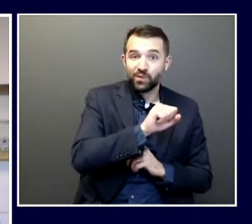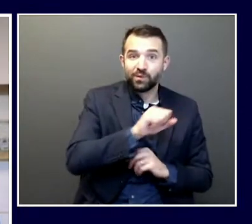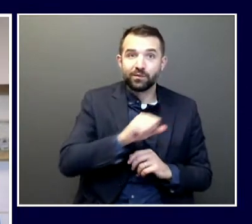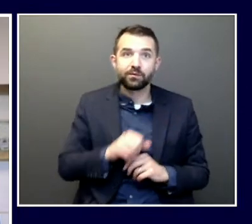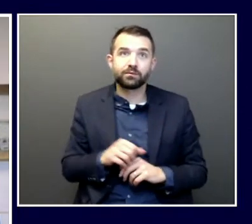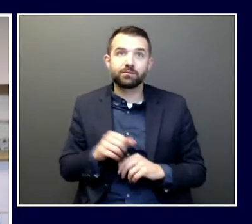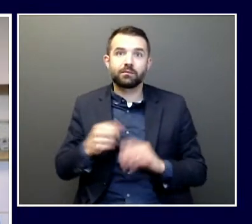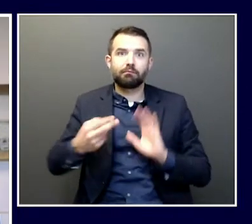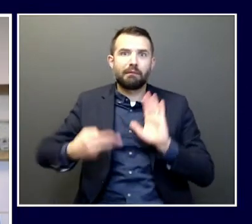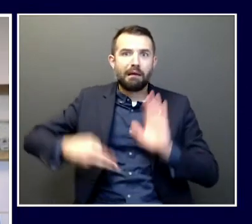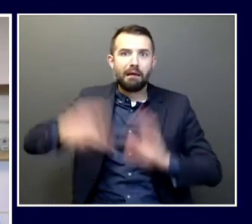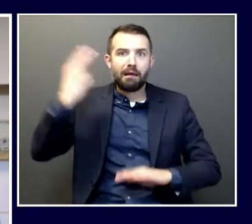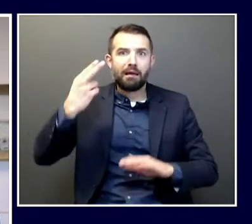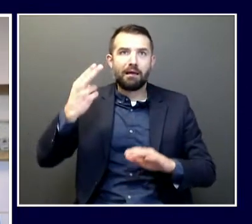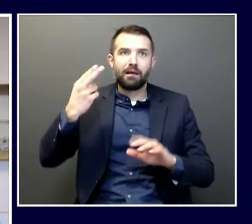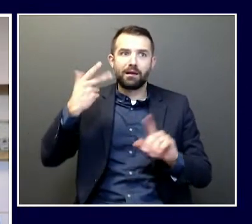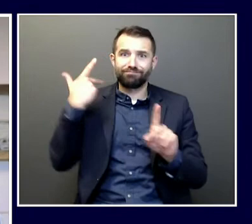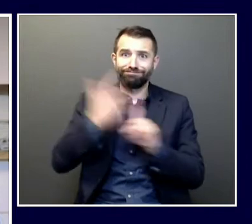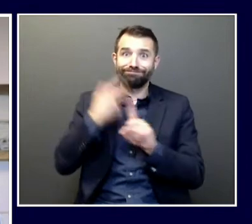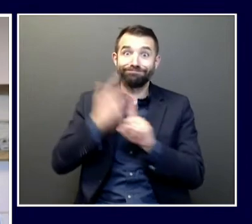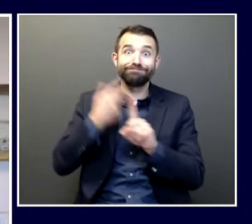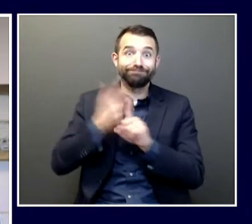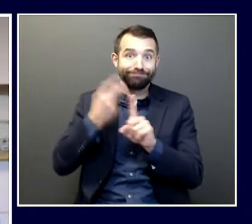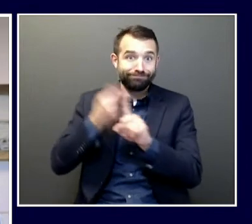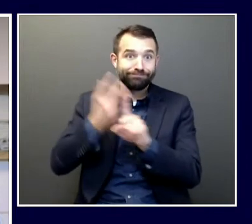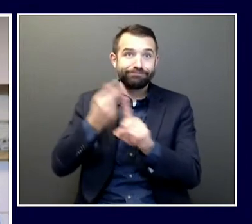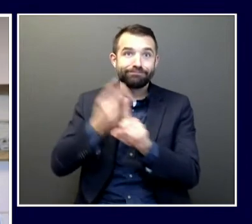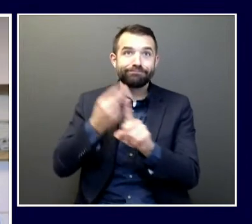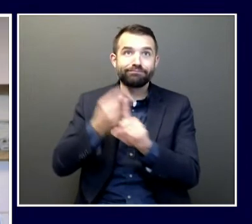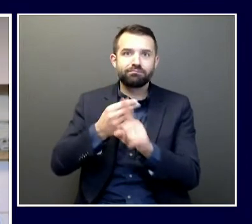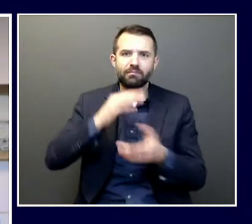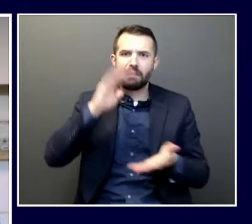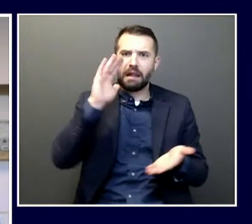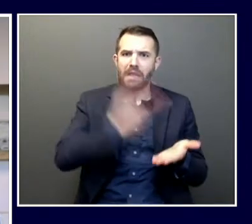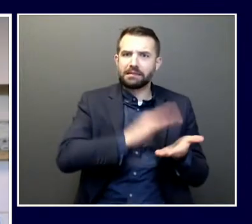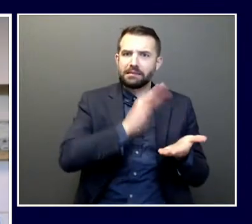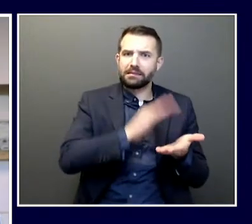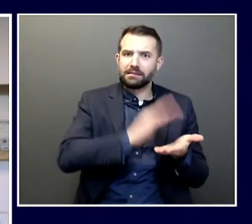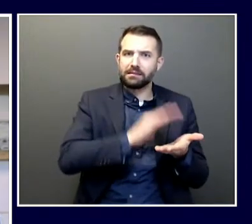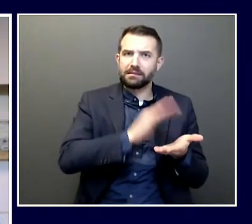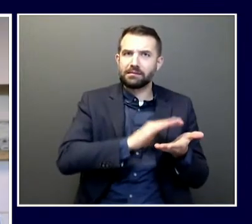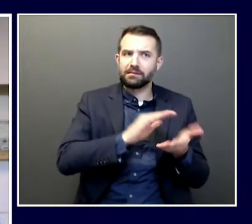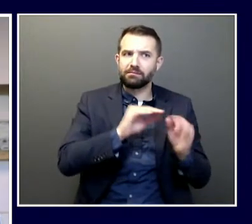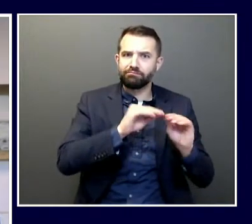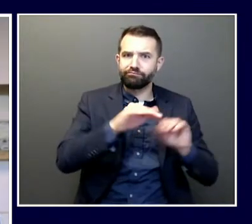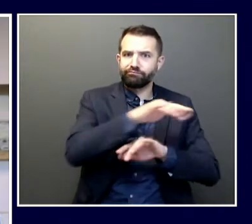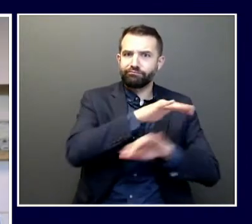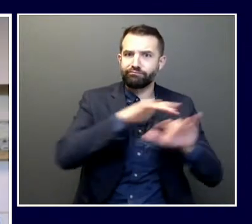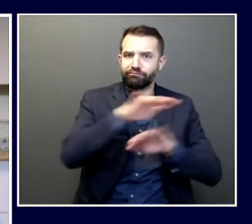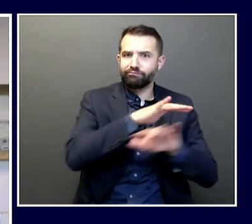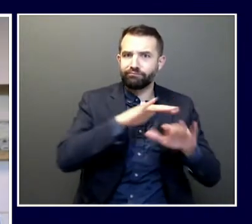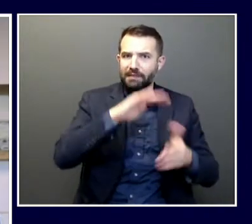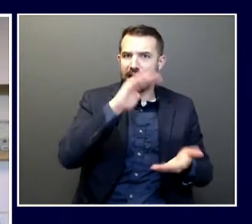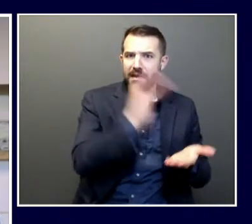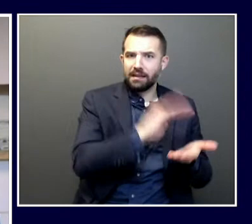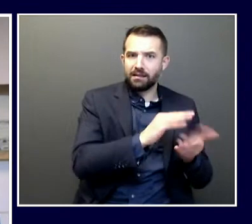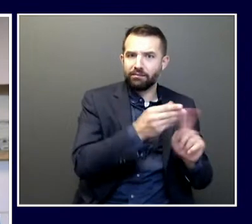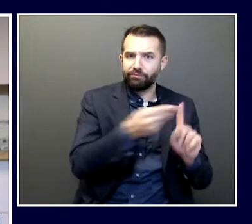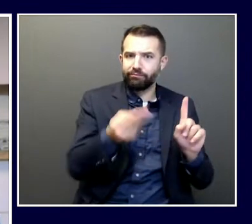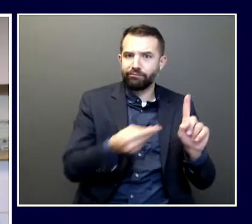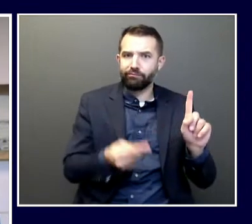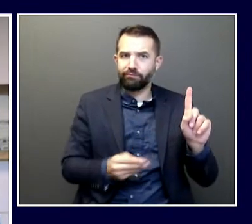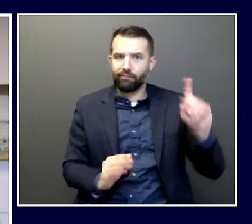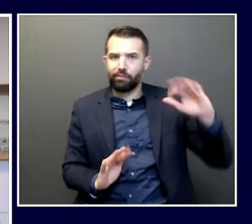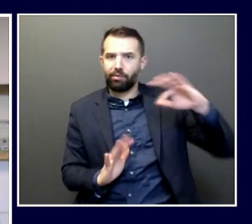rates and others with comparatively lower rates. This means that in those areas with lower